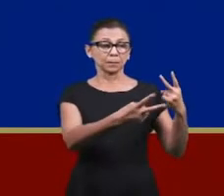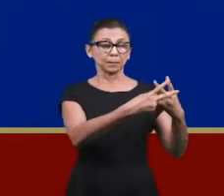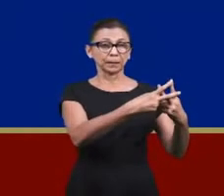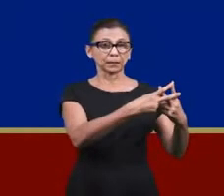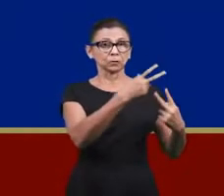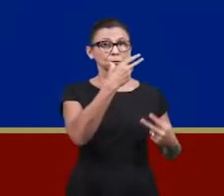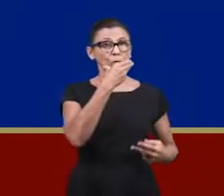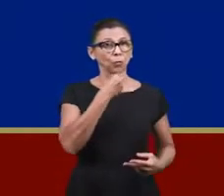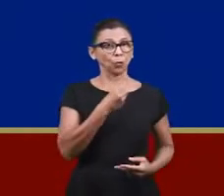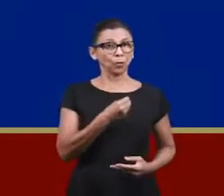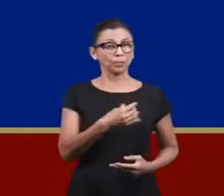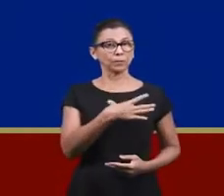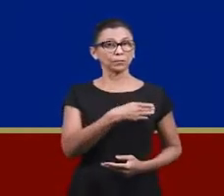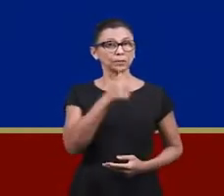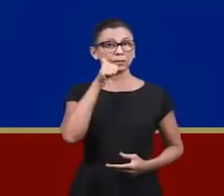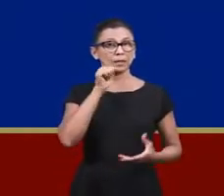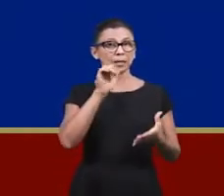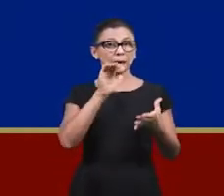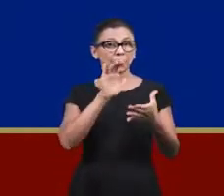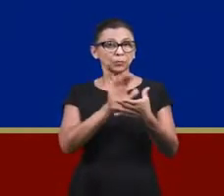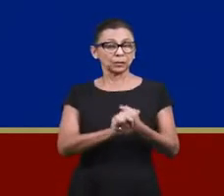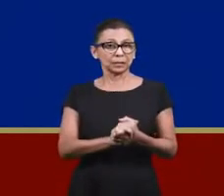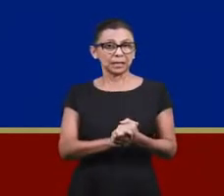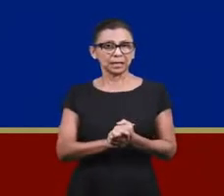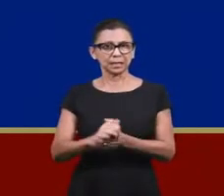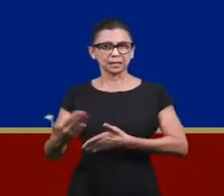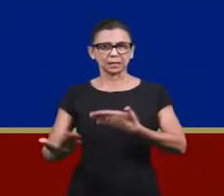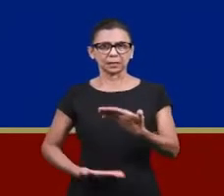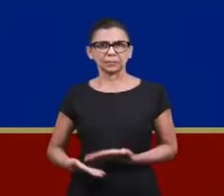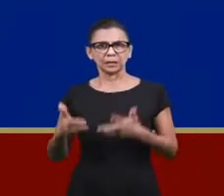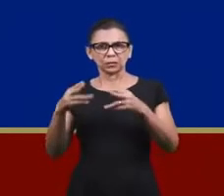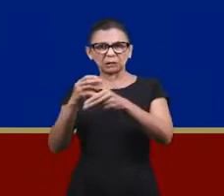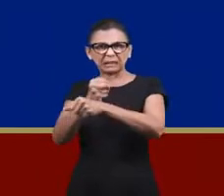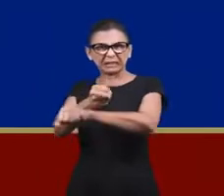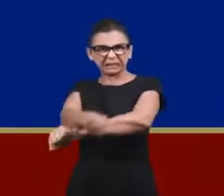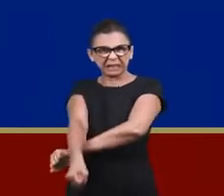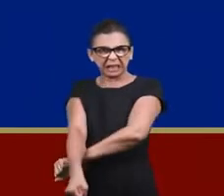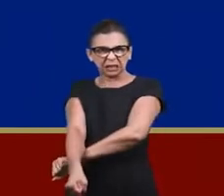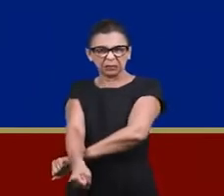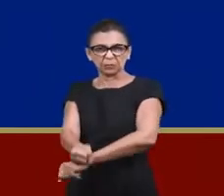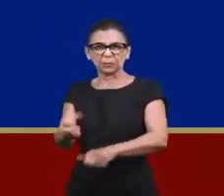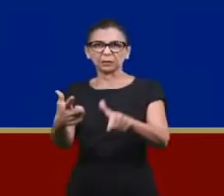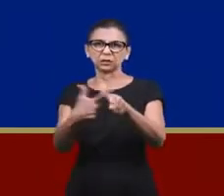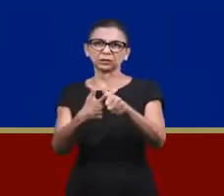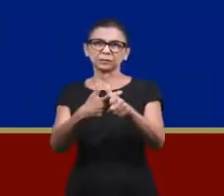payment of the debts that could not be paid. And it was when that